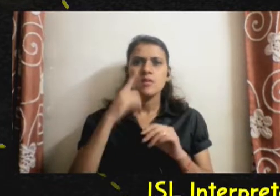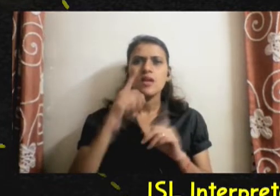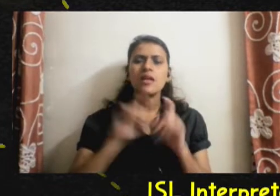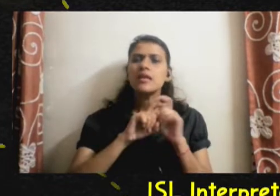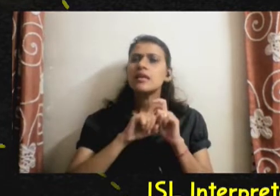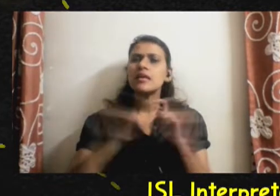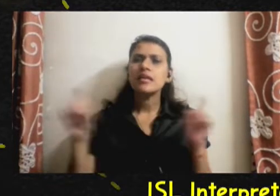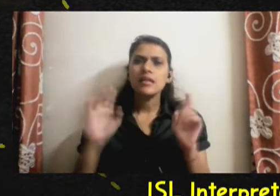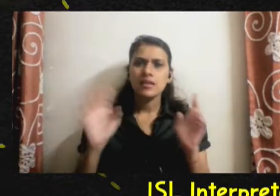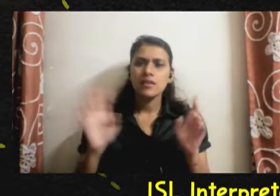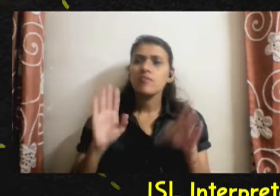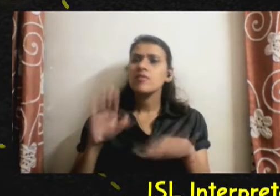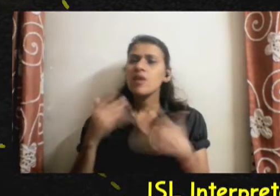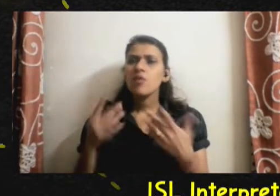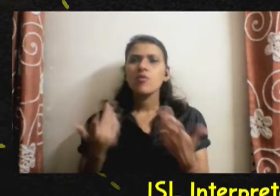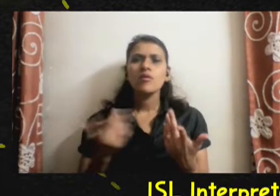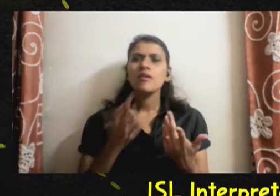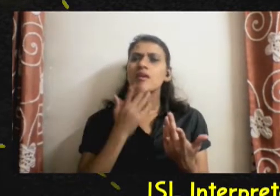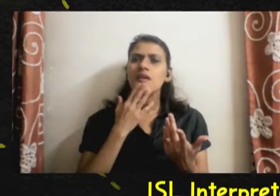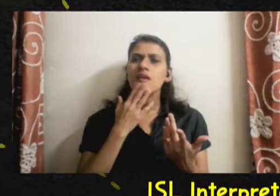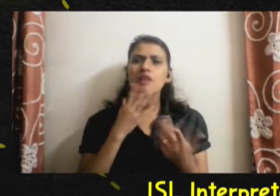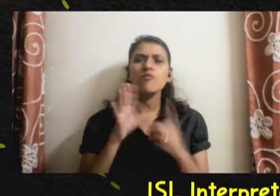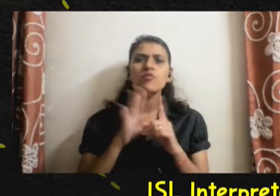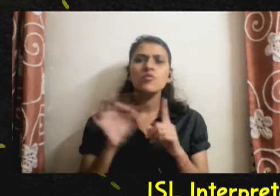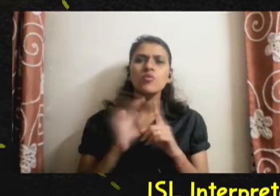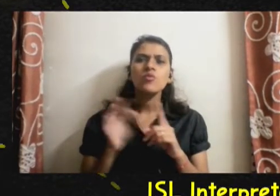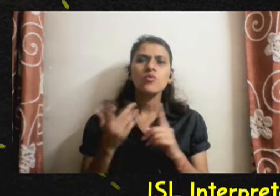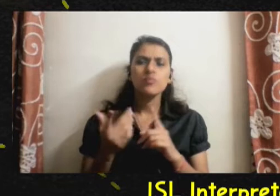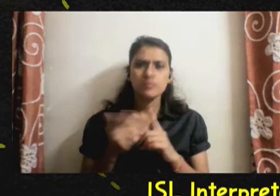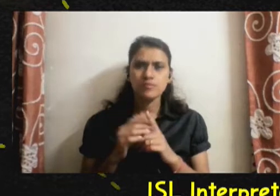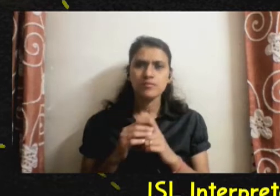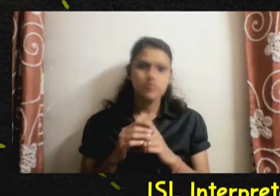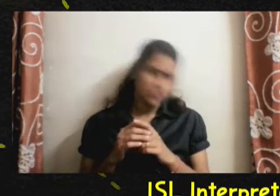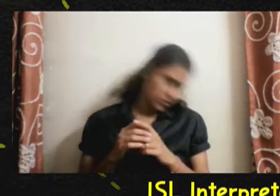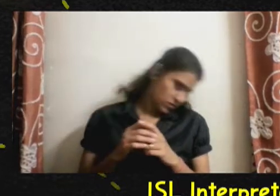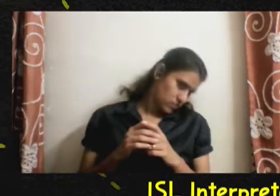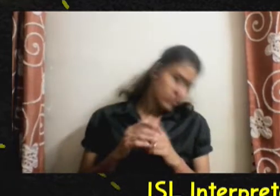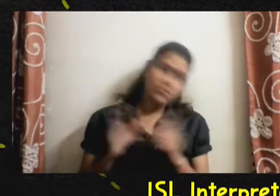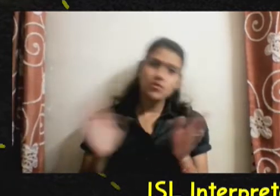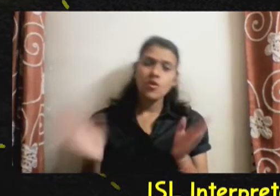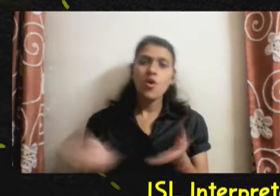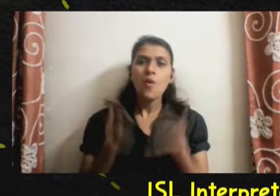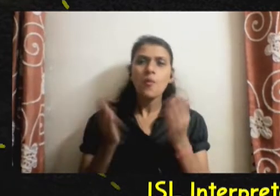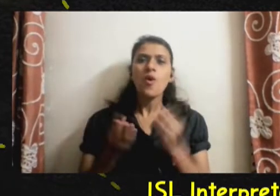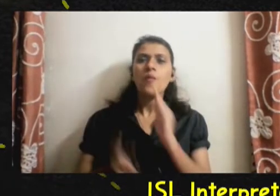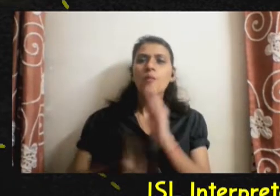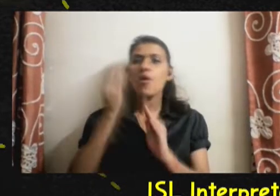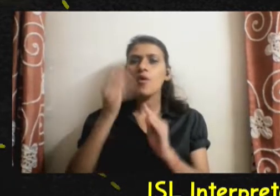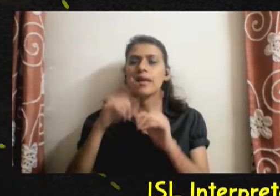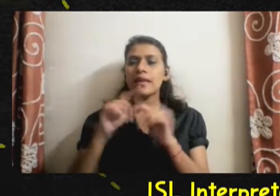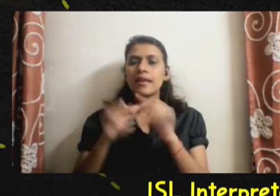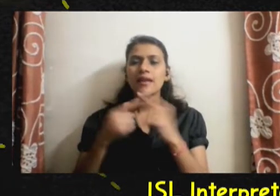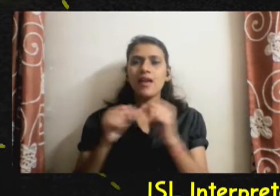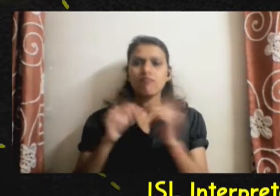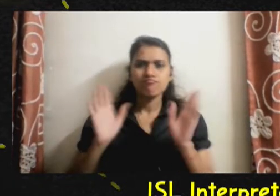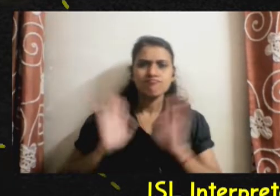how could we make it caller or user initiated versus this pushing out of information, of data, So